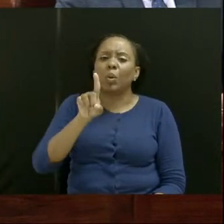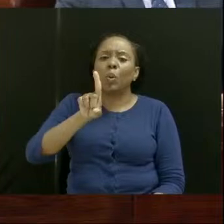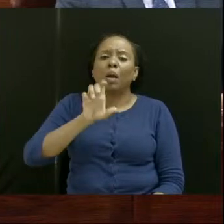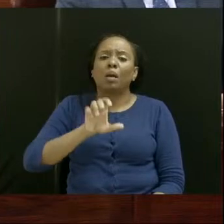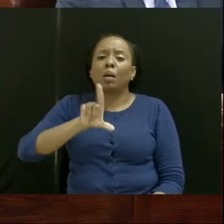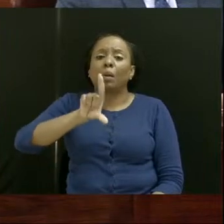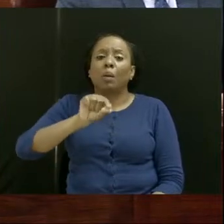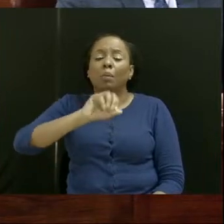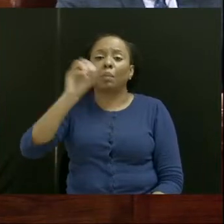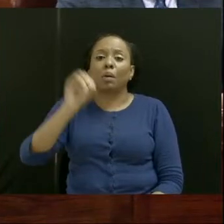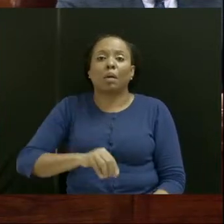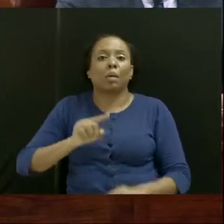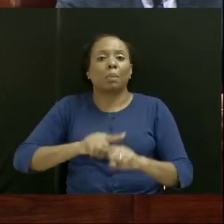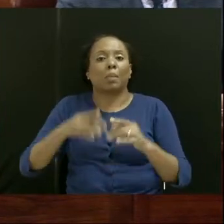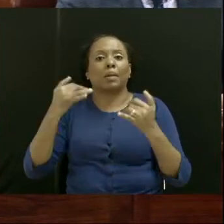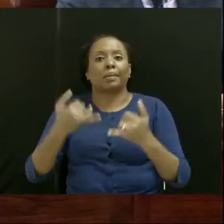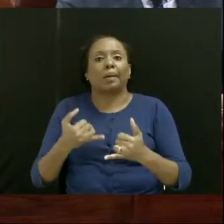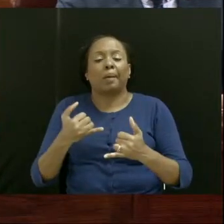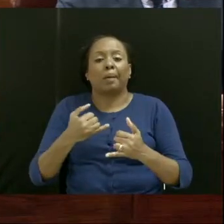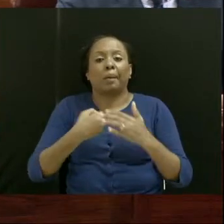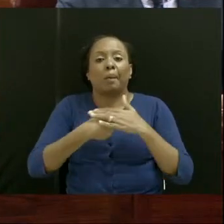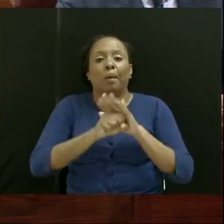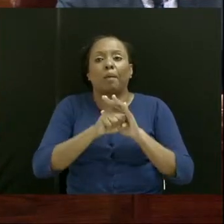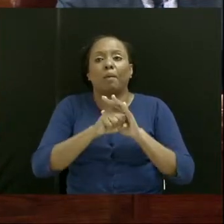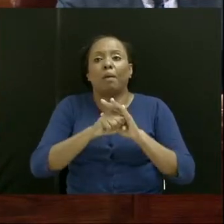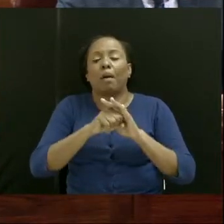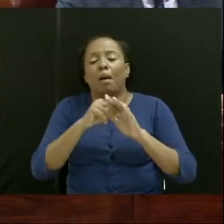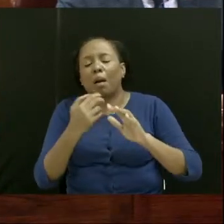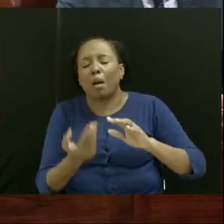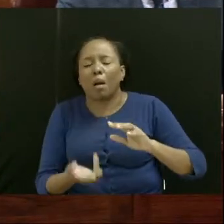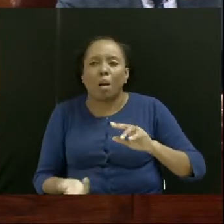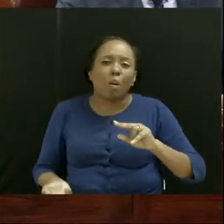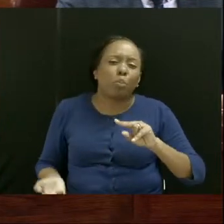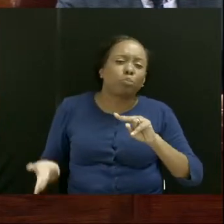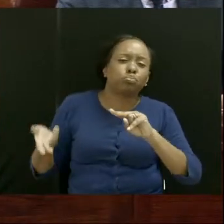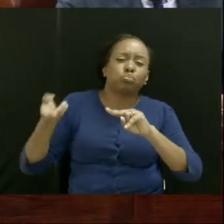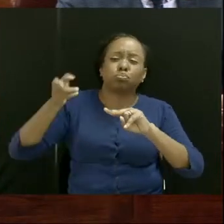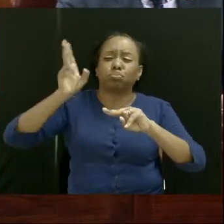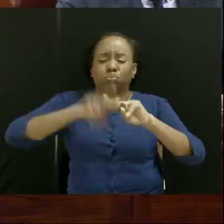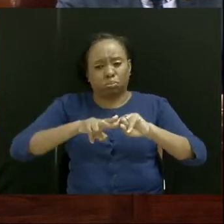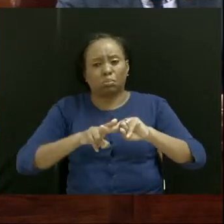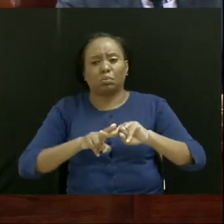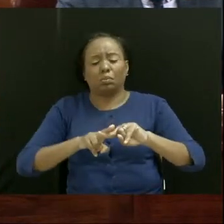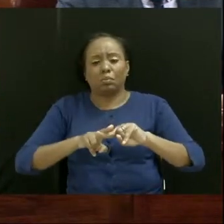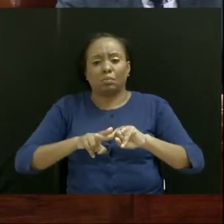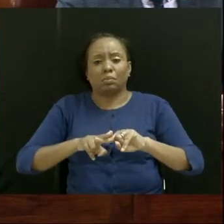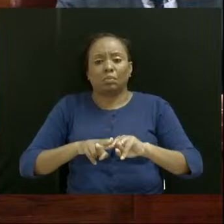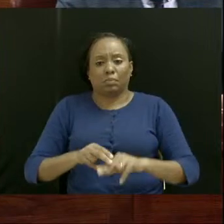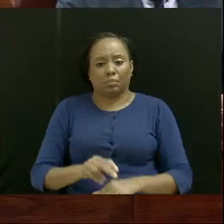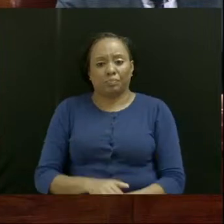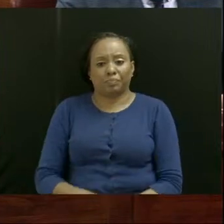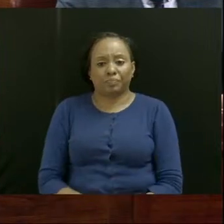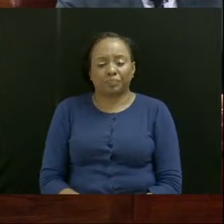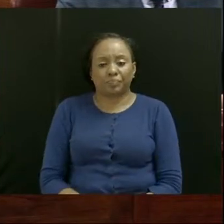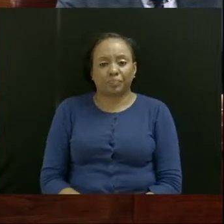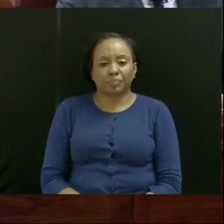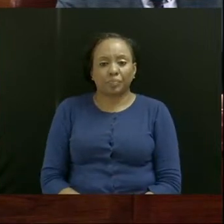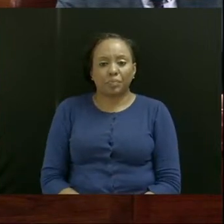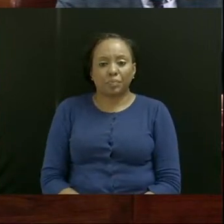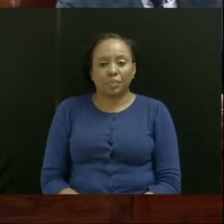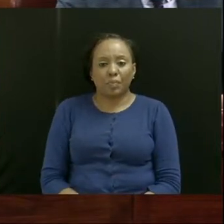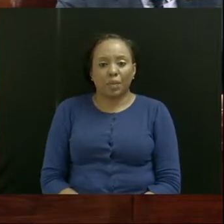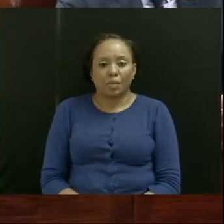COVID has come and caused that debt has escalated again. It is not enough to say